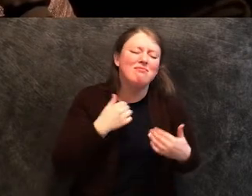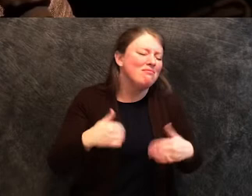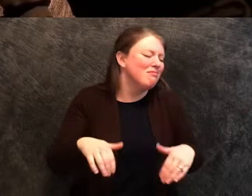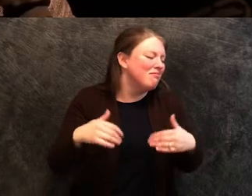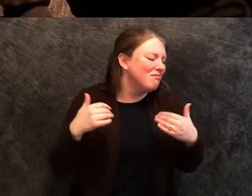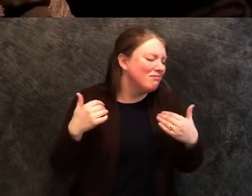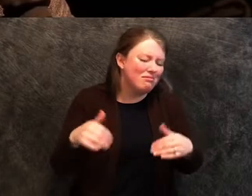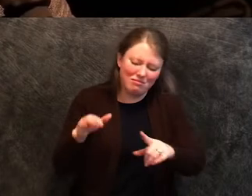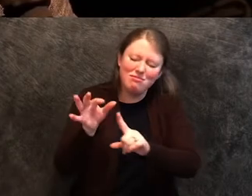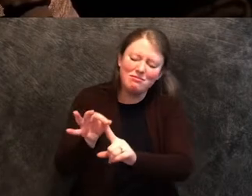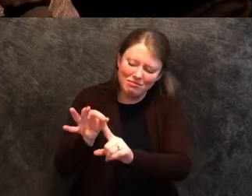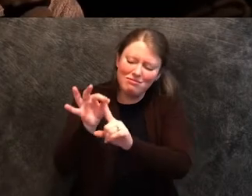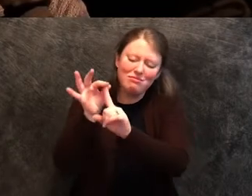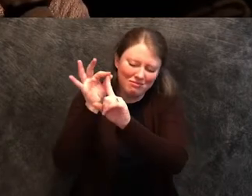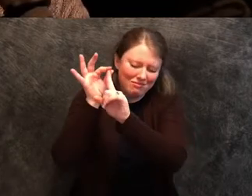other,